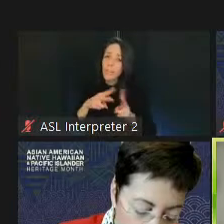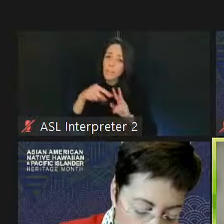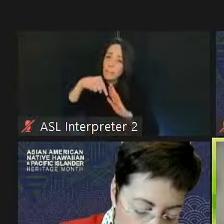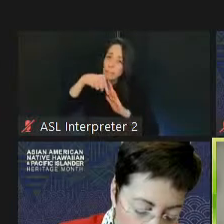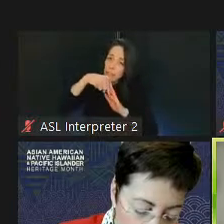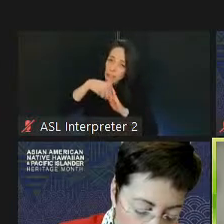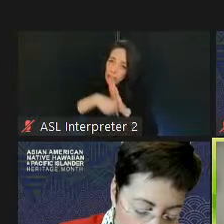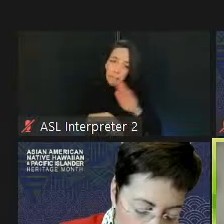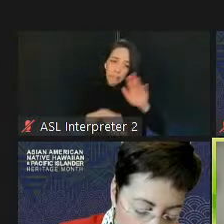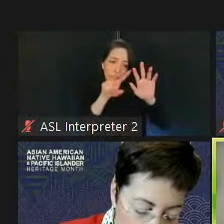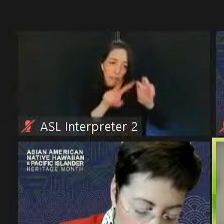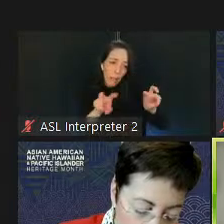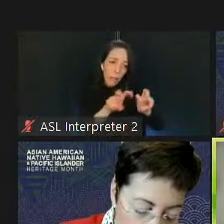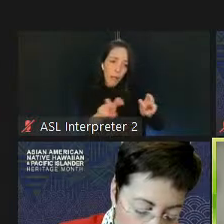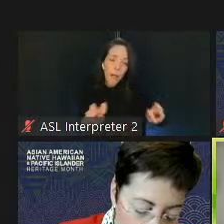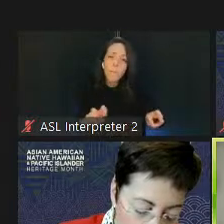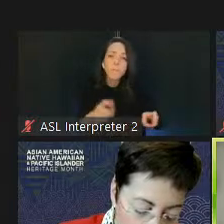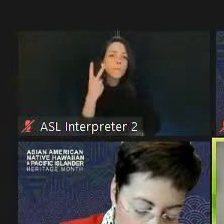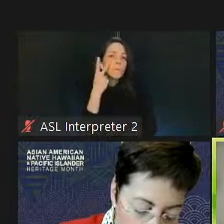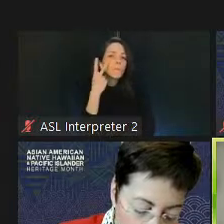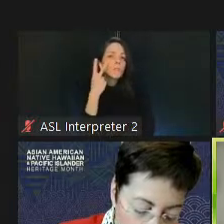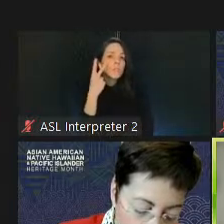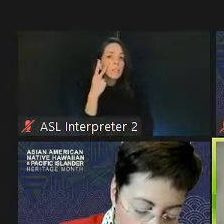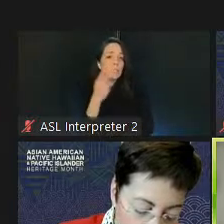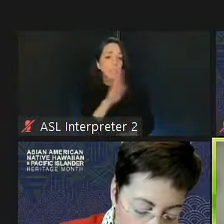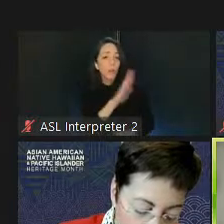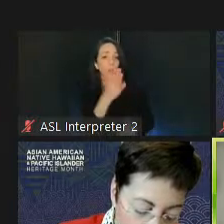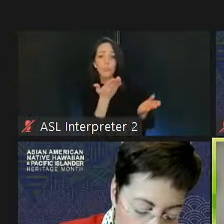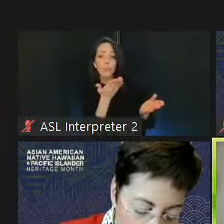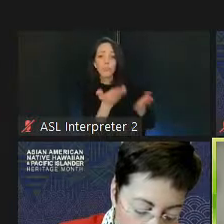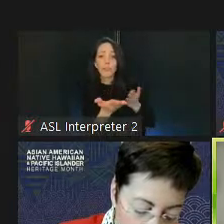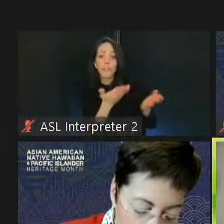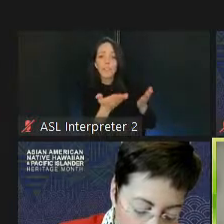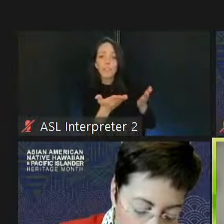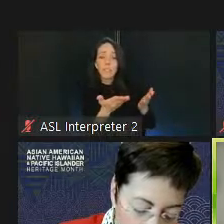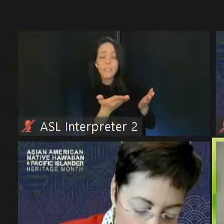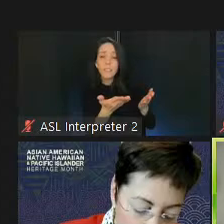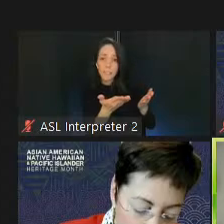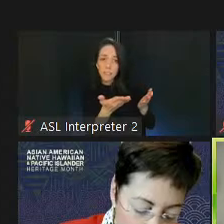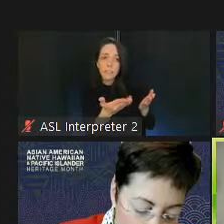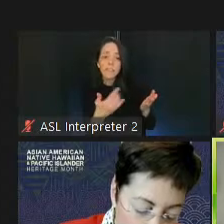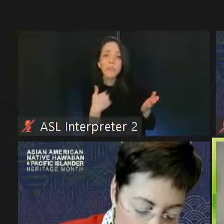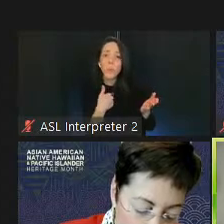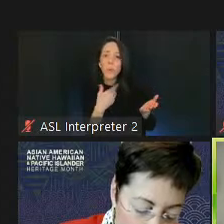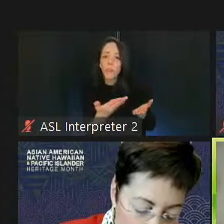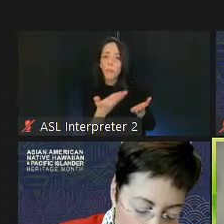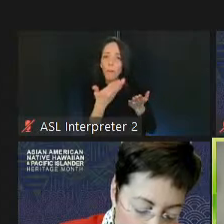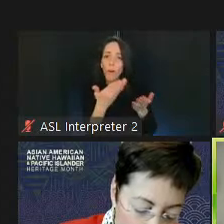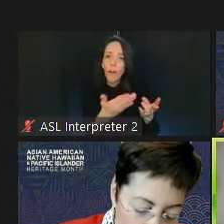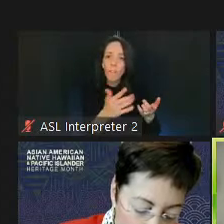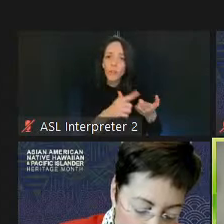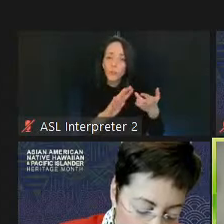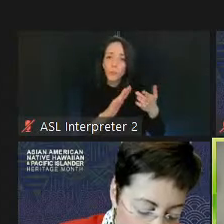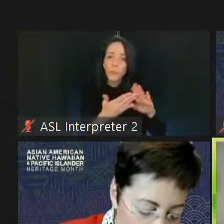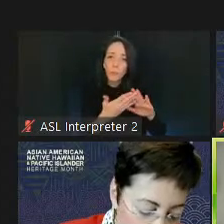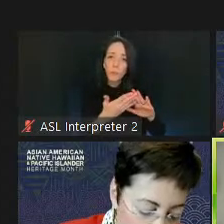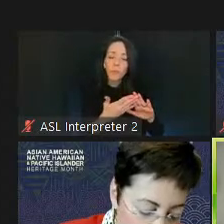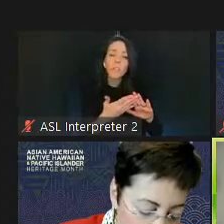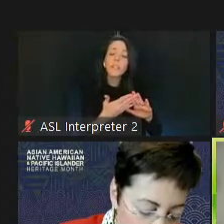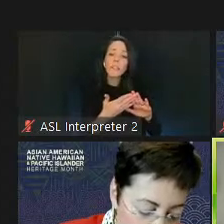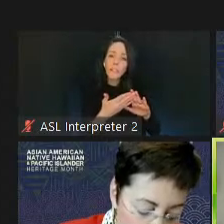the services provided to our citizens, what I believe what the